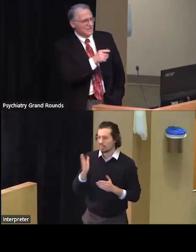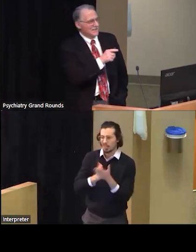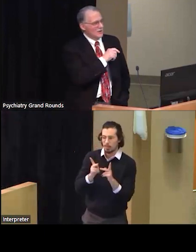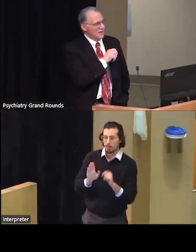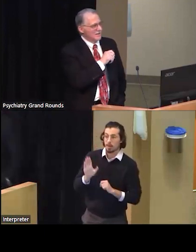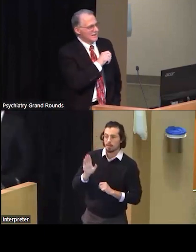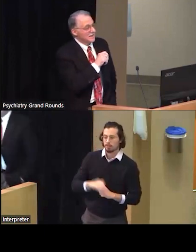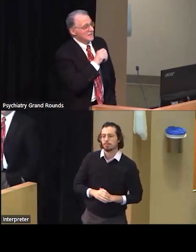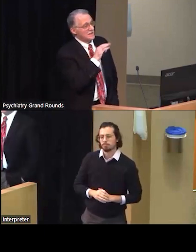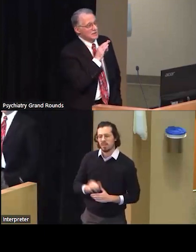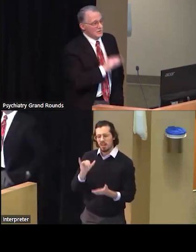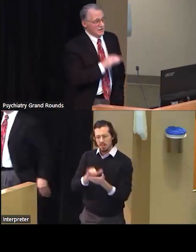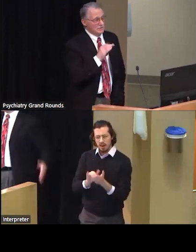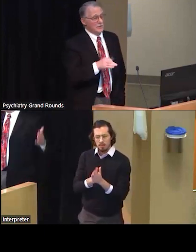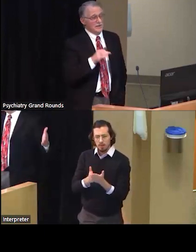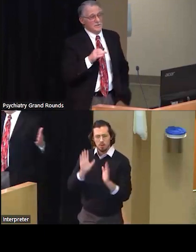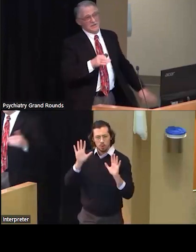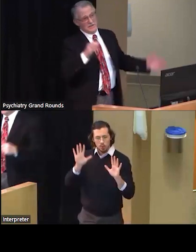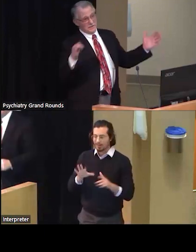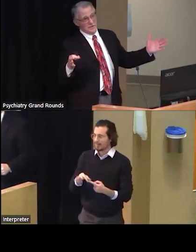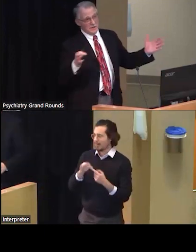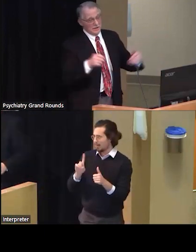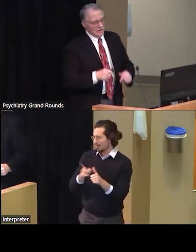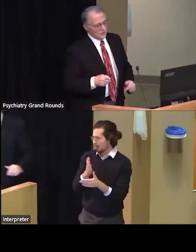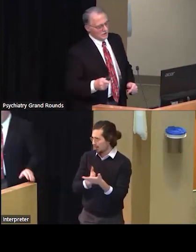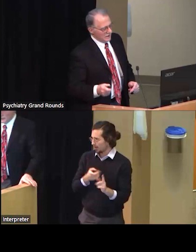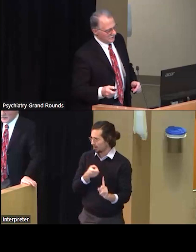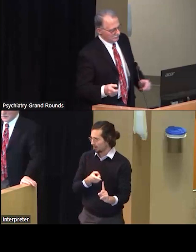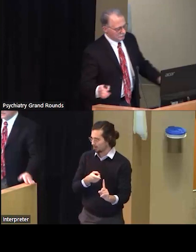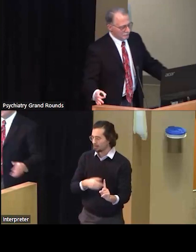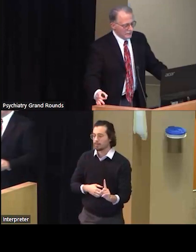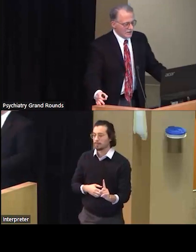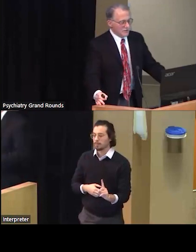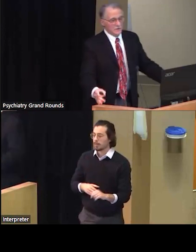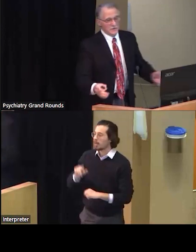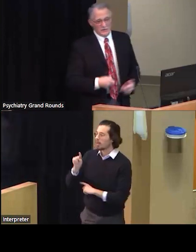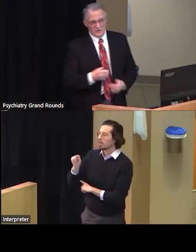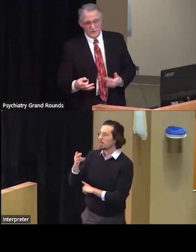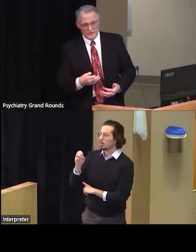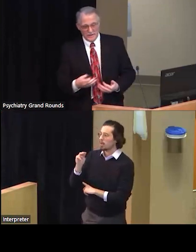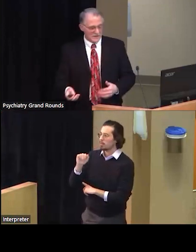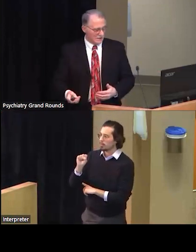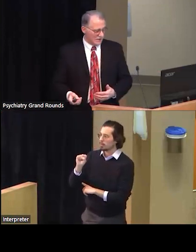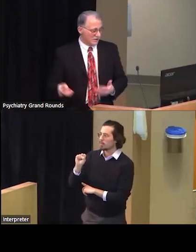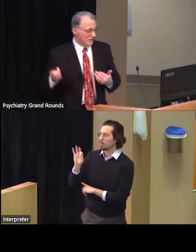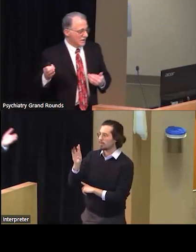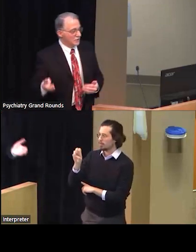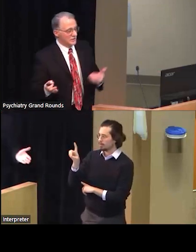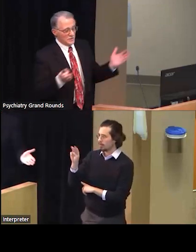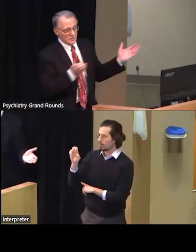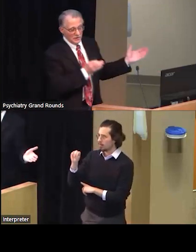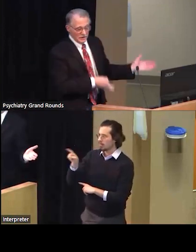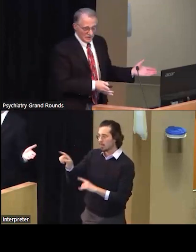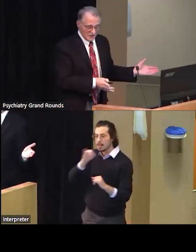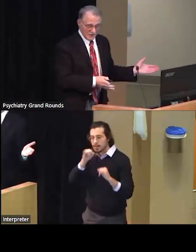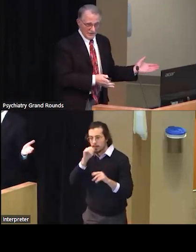You did? Okay. It's a great book, especially the first part, where Thomas Friedman, who is a New York Times columnist,